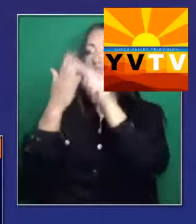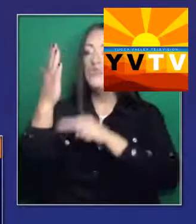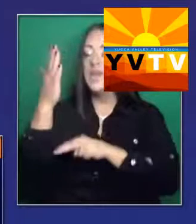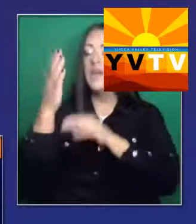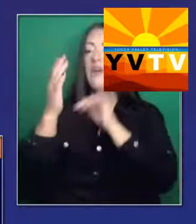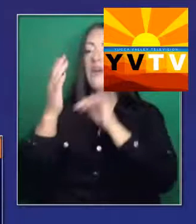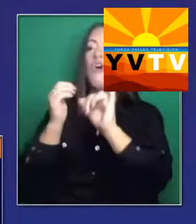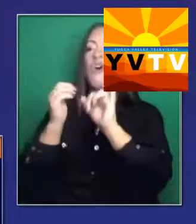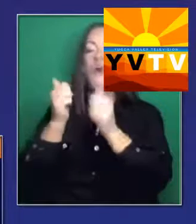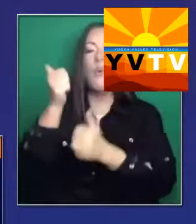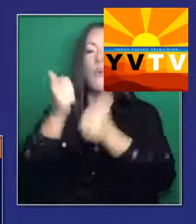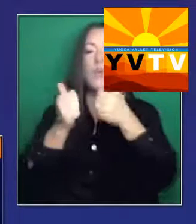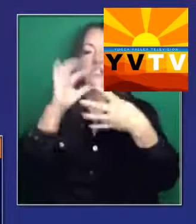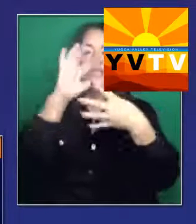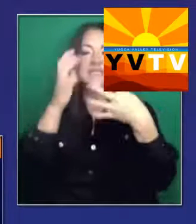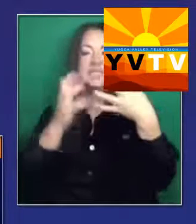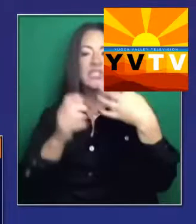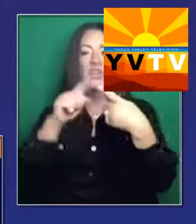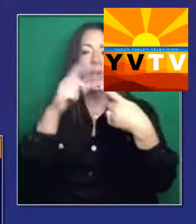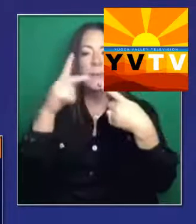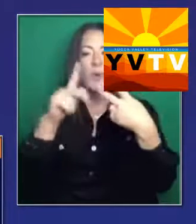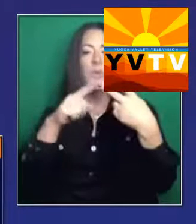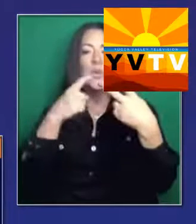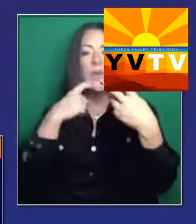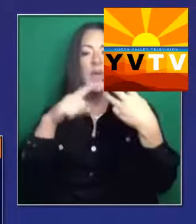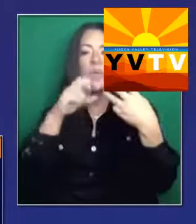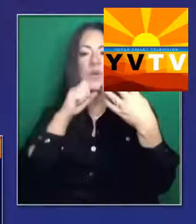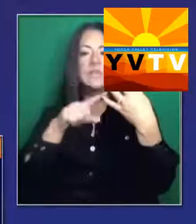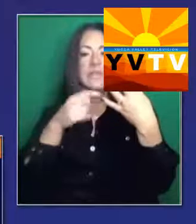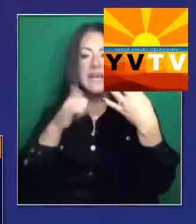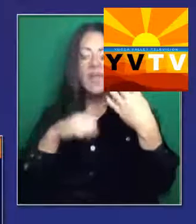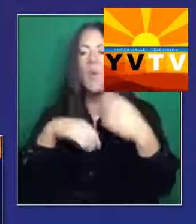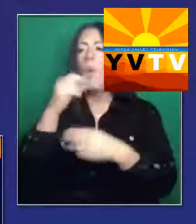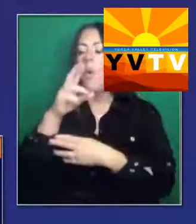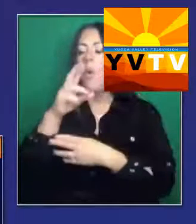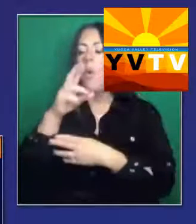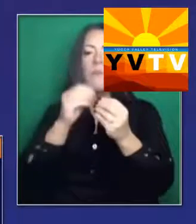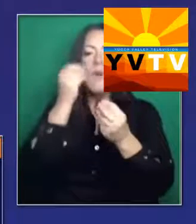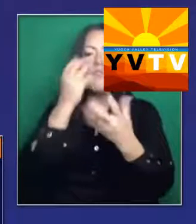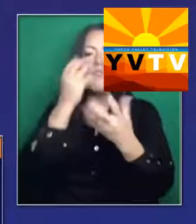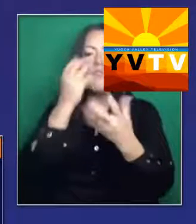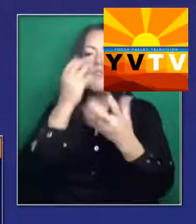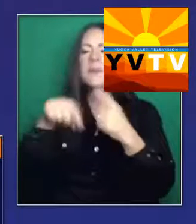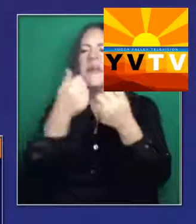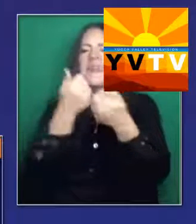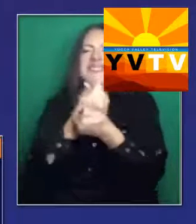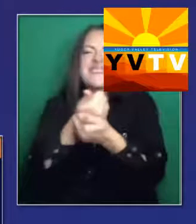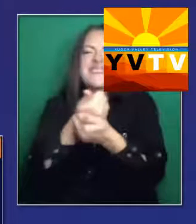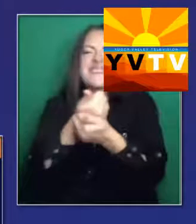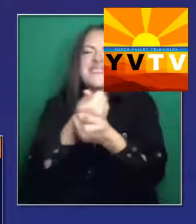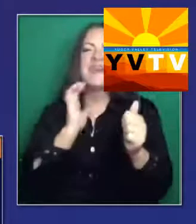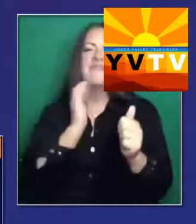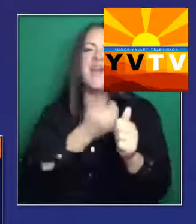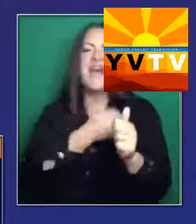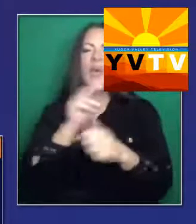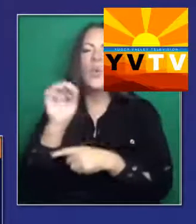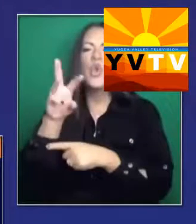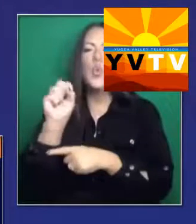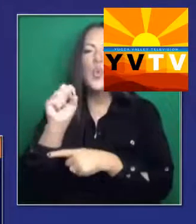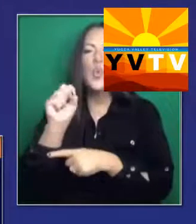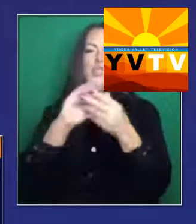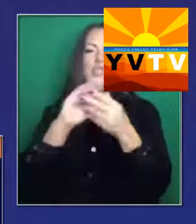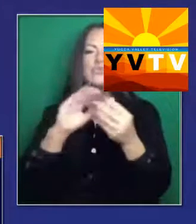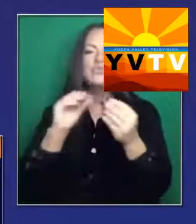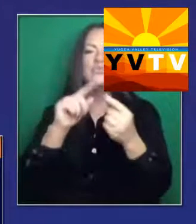update you in a moment, but again, go to that site when you want more information. Just a brief update though, this week, I submit to